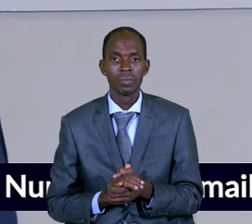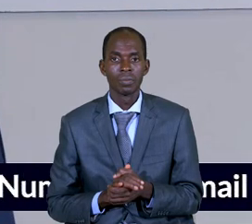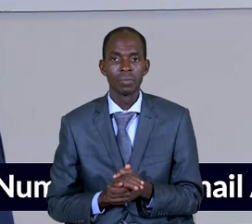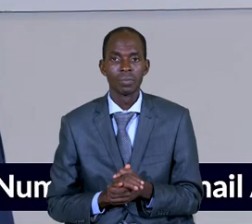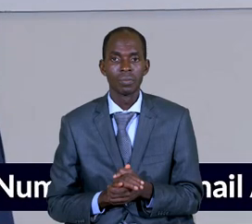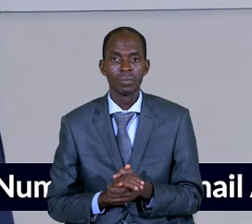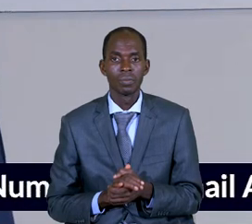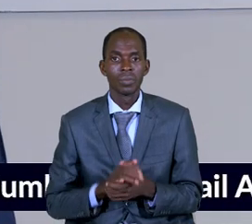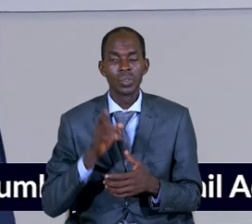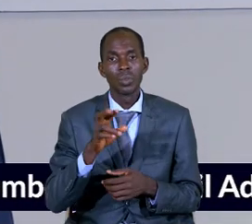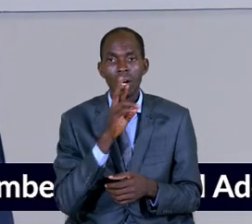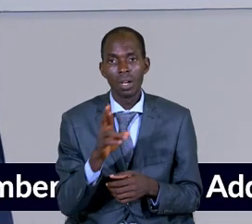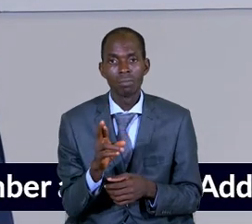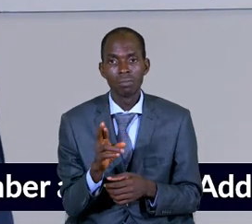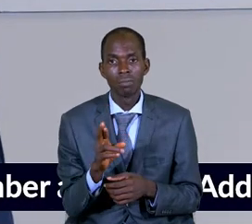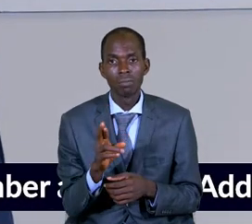Let's be fast.